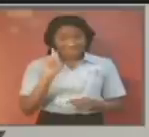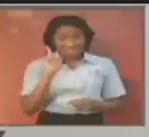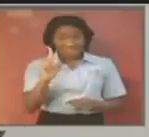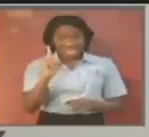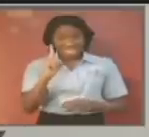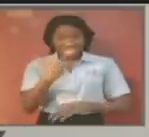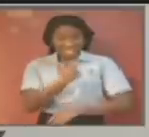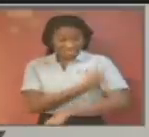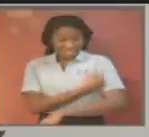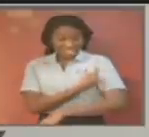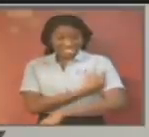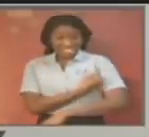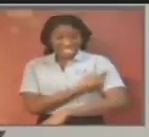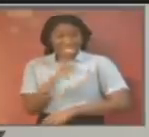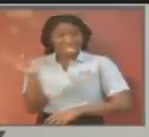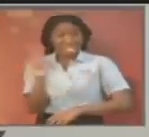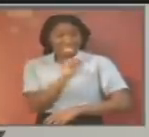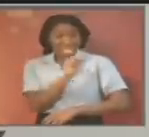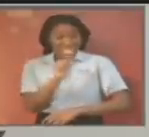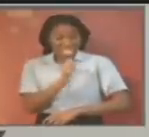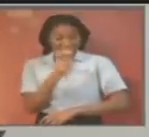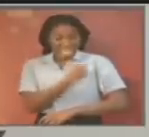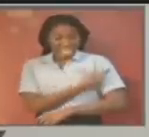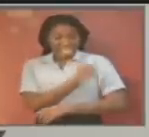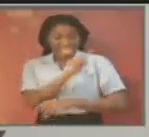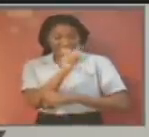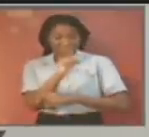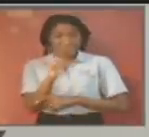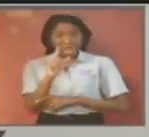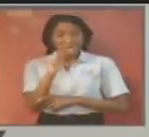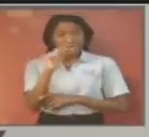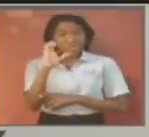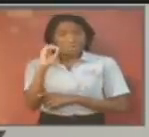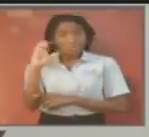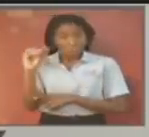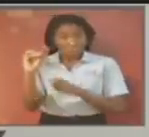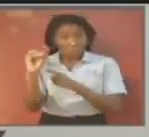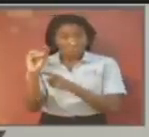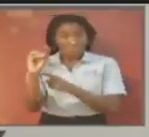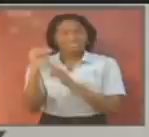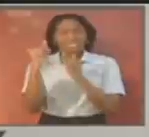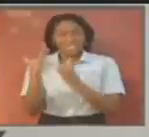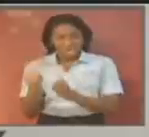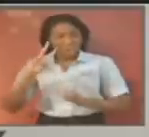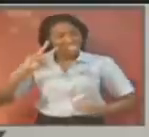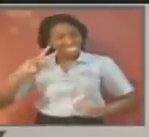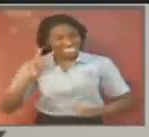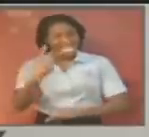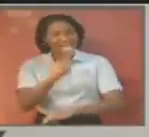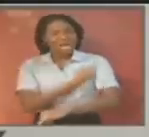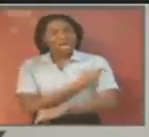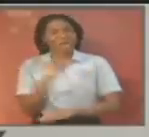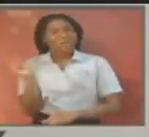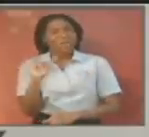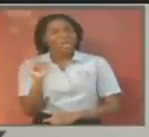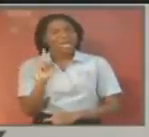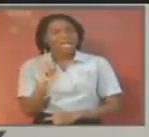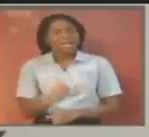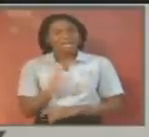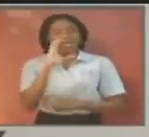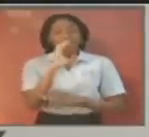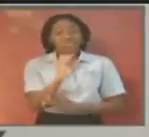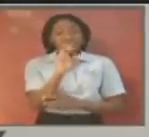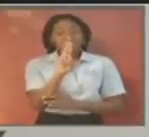of AstraZeneca, first dose AstraZeneca at Toko, you will now be doing your second dose at the